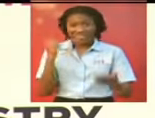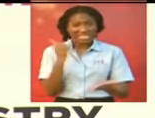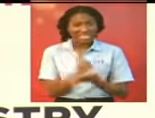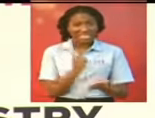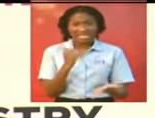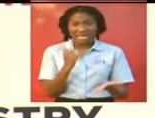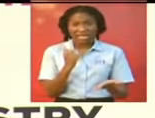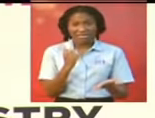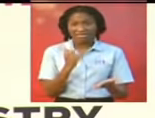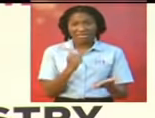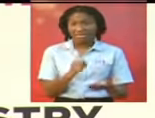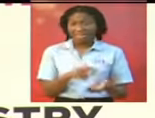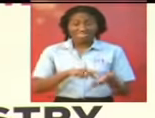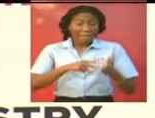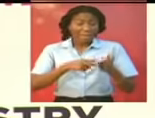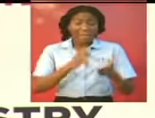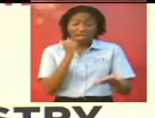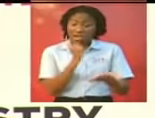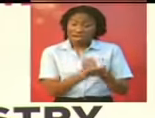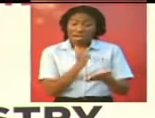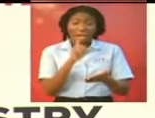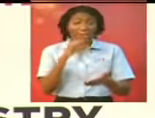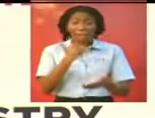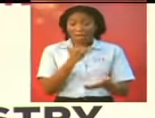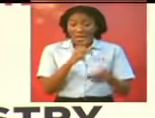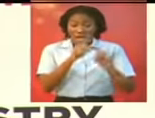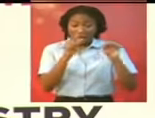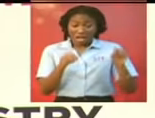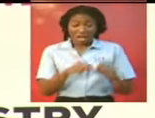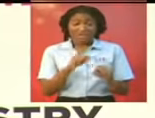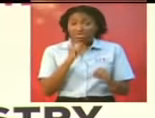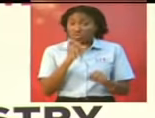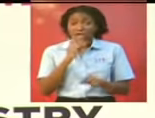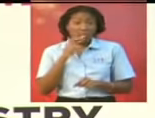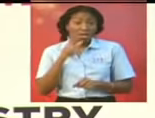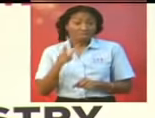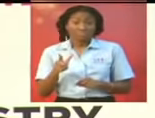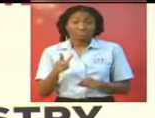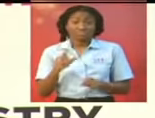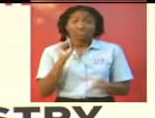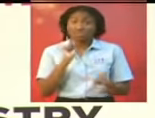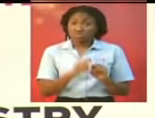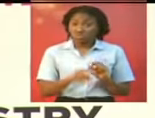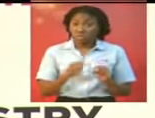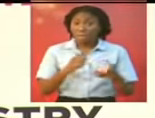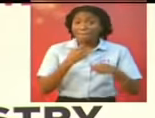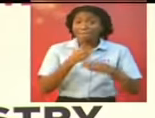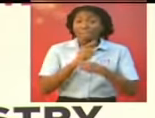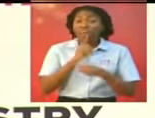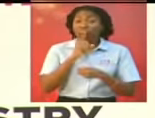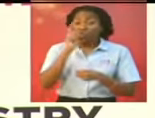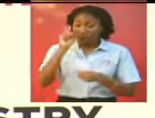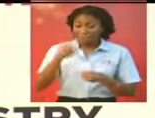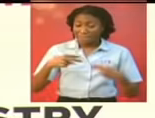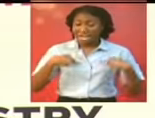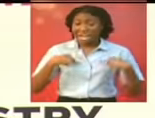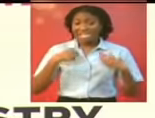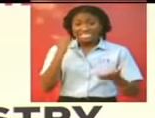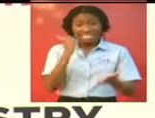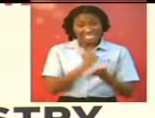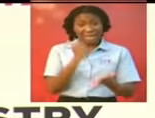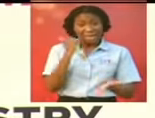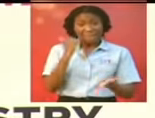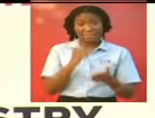deem it legitimate necessarily. So it should be stamped, just for the knowledge of the general public. So if you have gotten a card that is